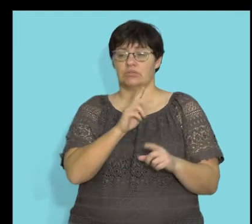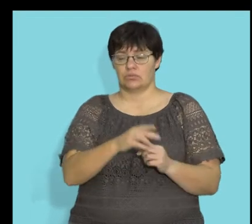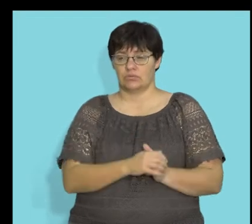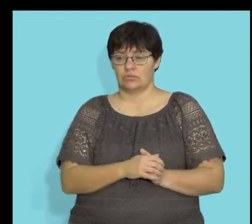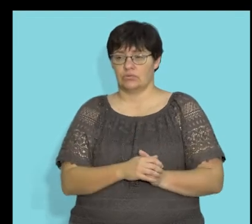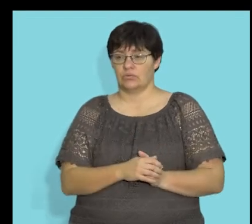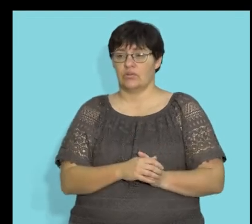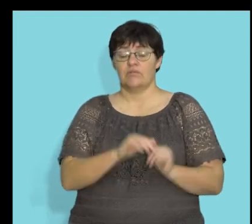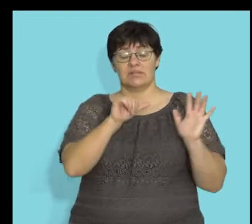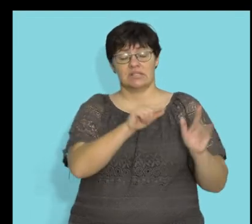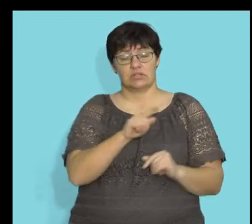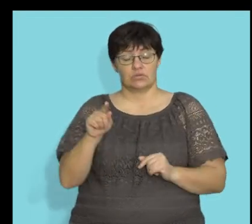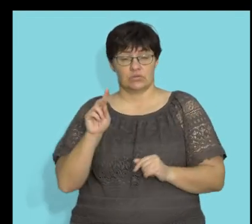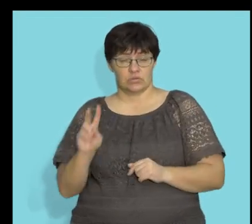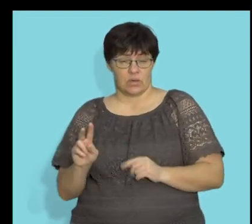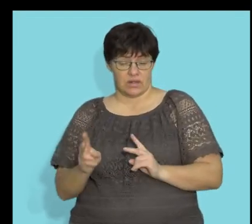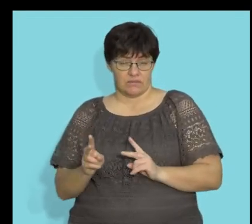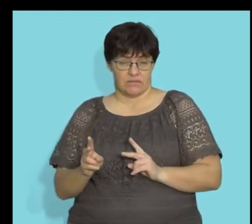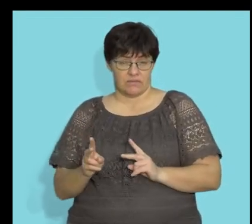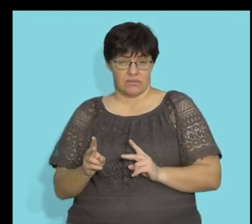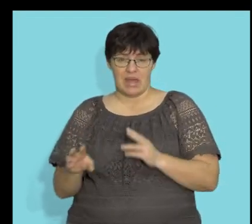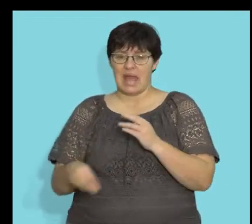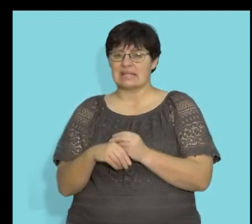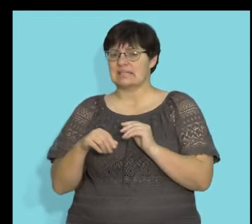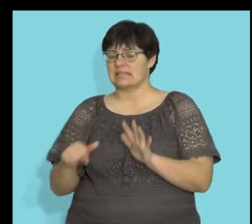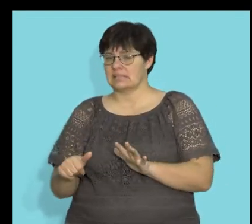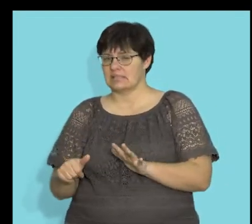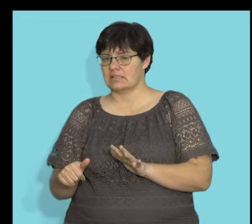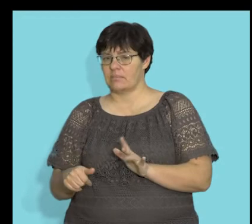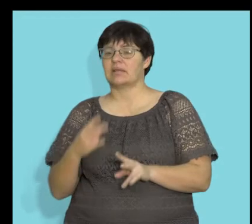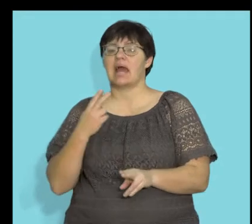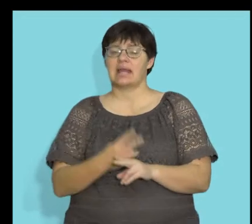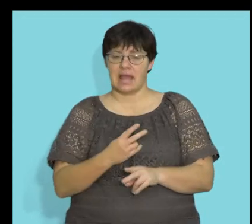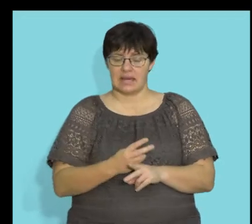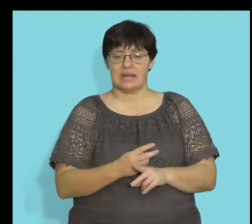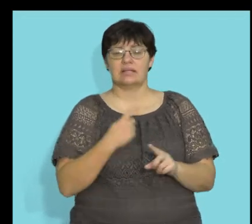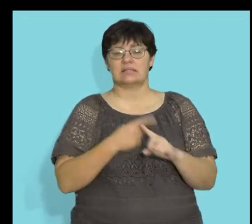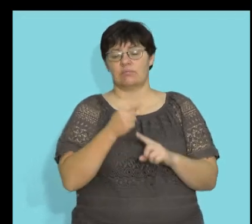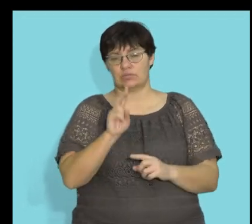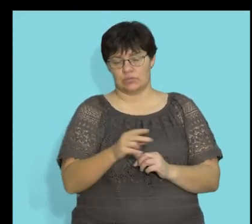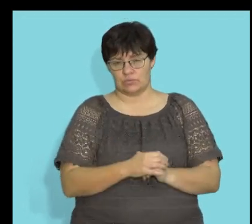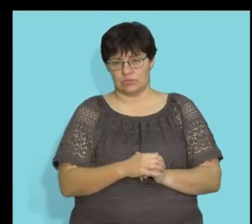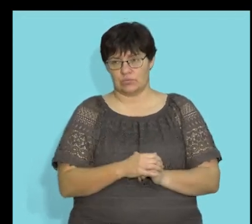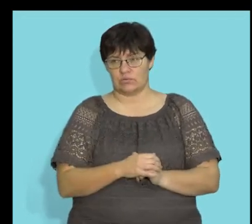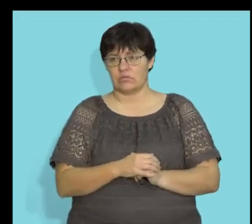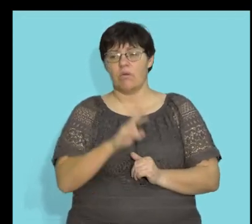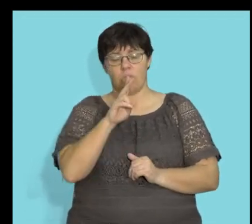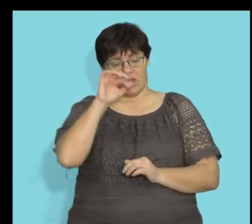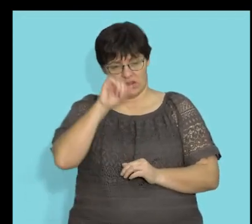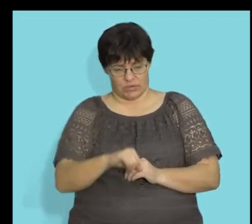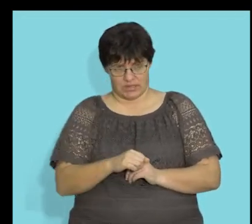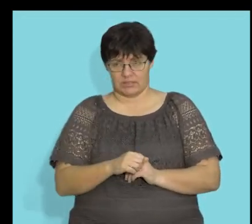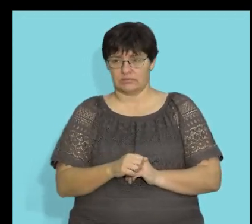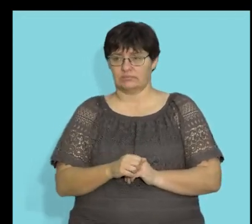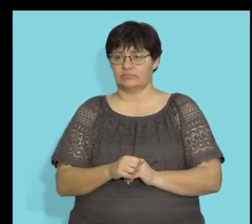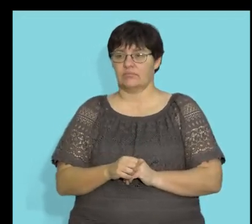From 6 to 12, I've added 6, but I again multiplied by 2. So I'm sure everyone will agree that